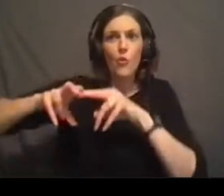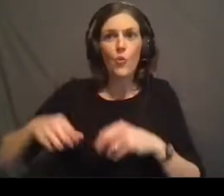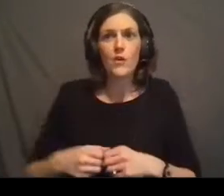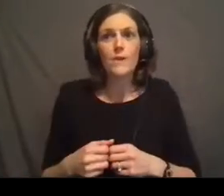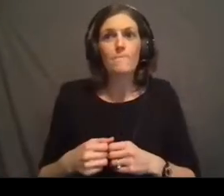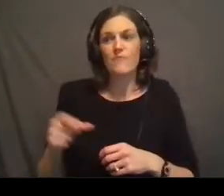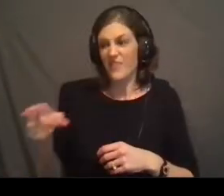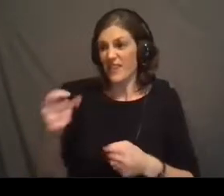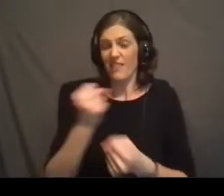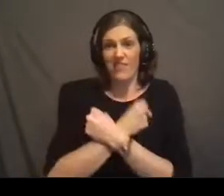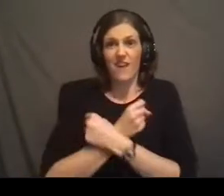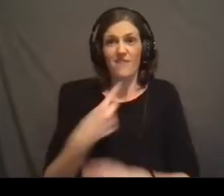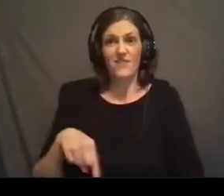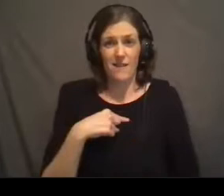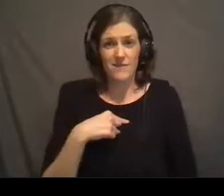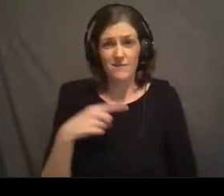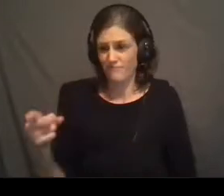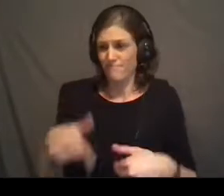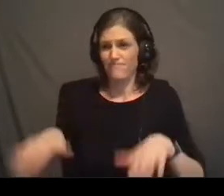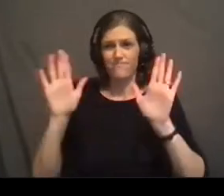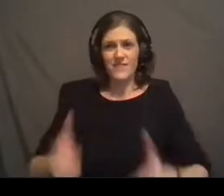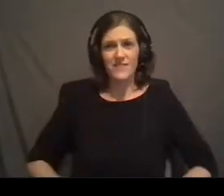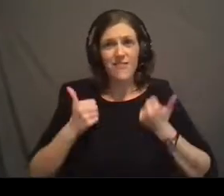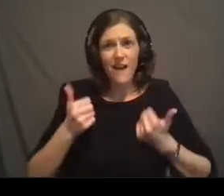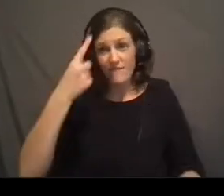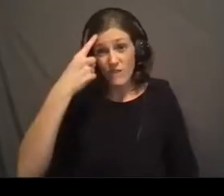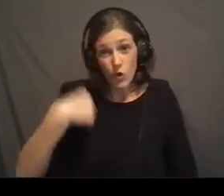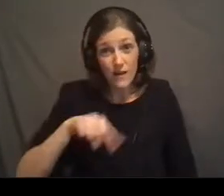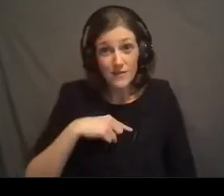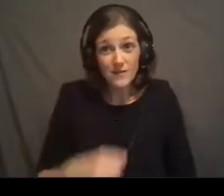he loved us. He laid his life down for us.